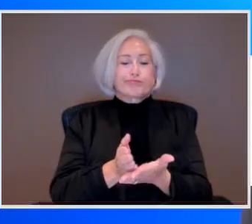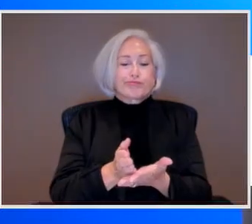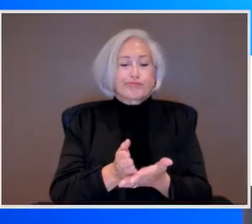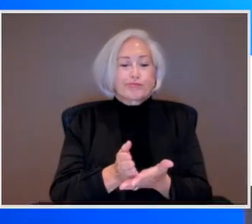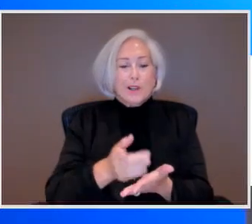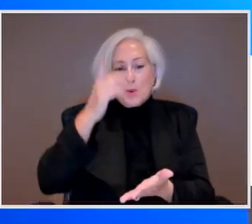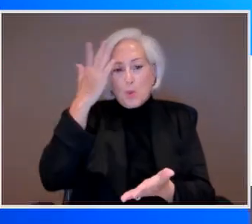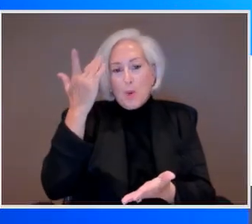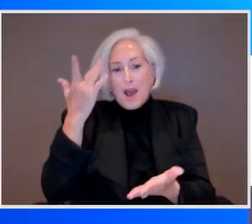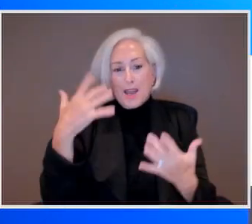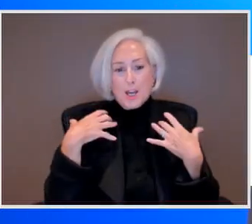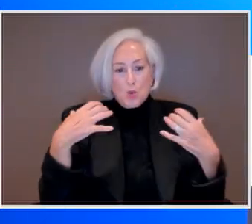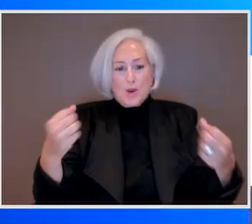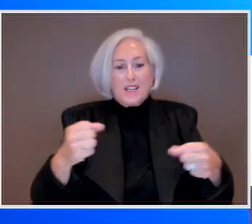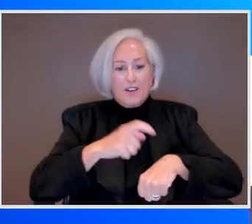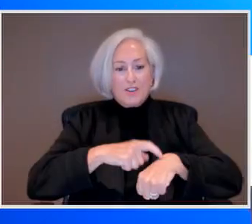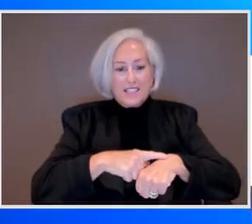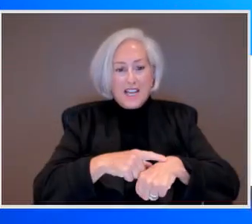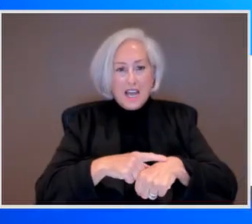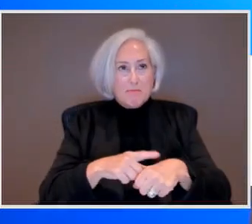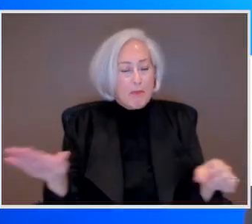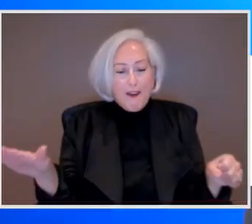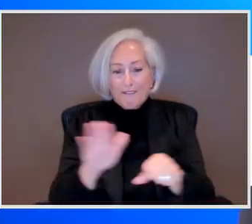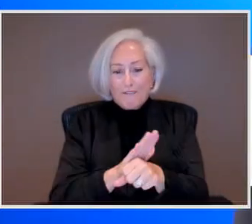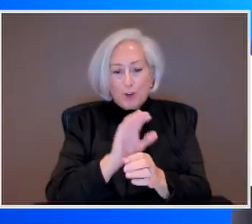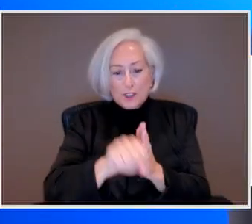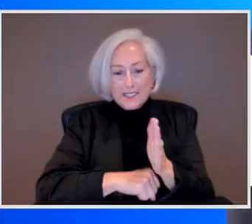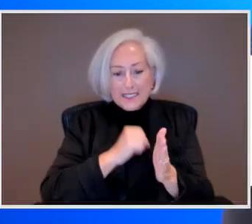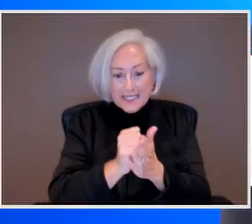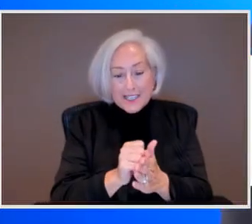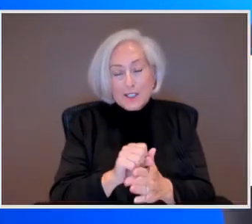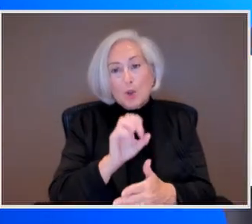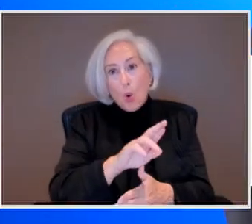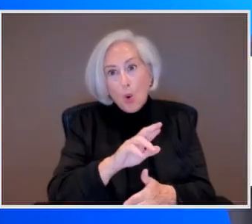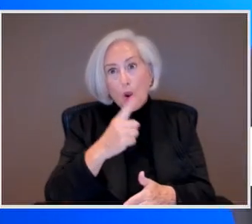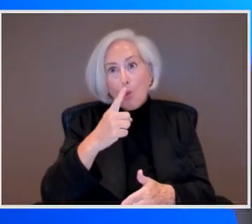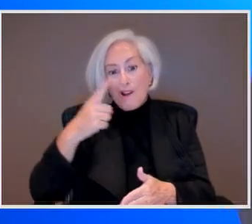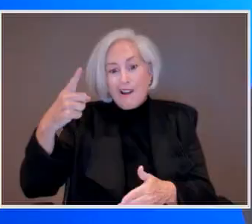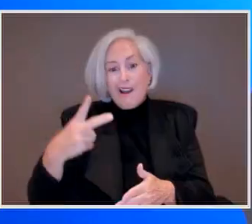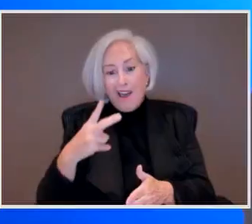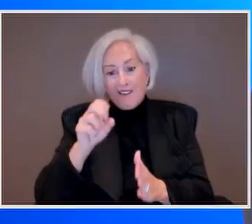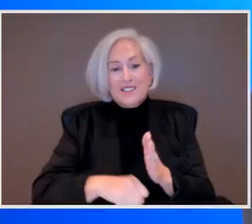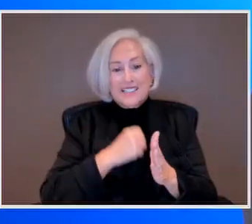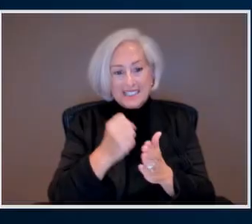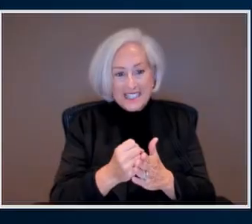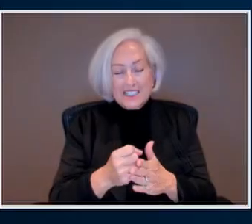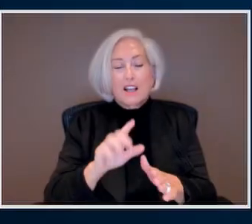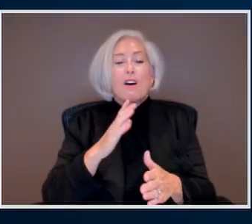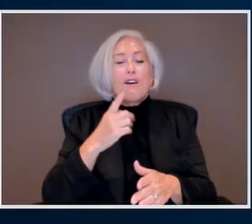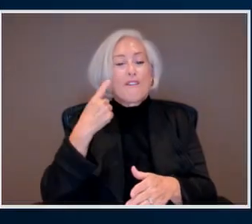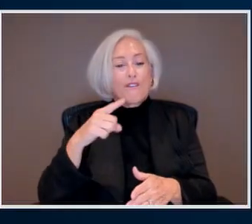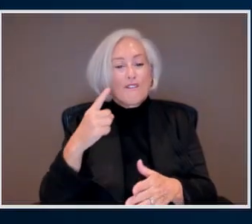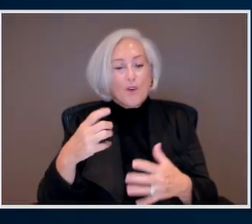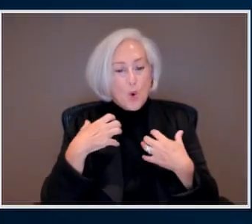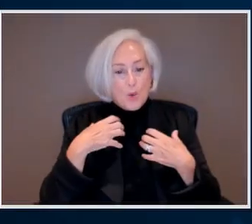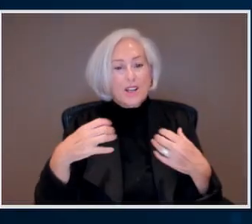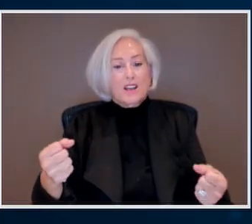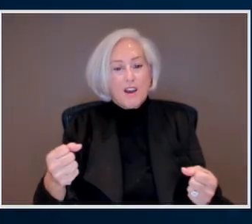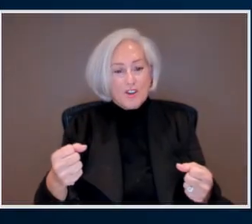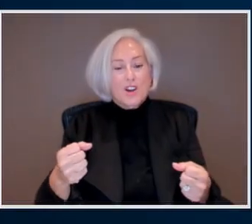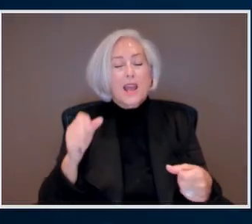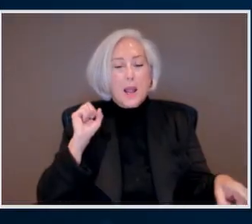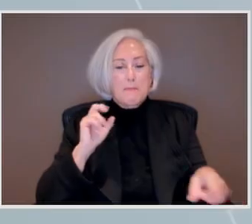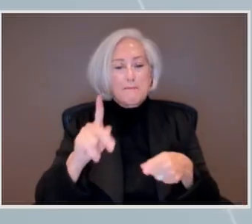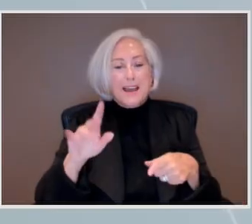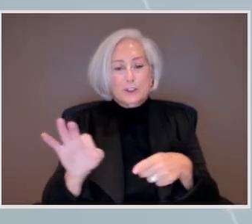will take a whole season, if not a season and a half, just for recovery and return to function. Gage, when you think back to that